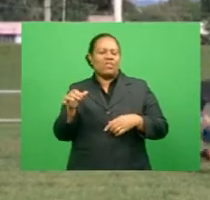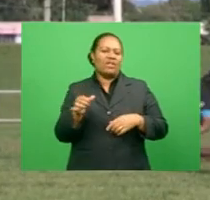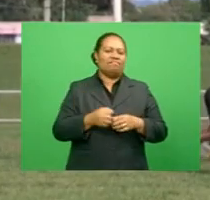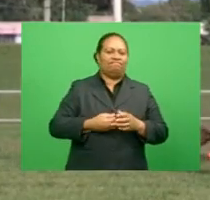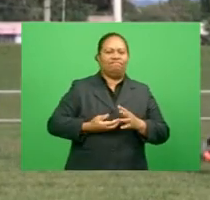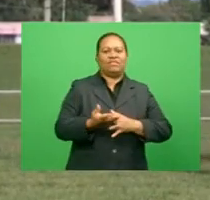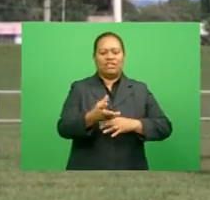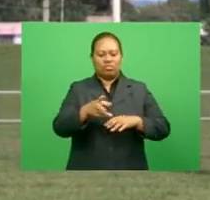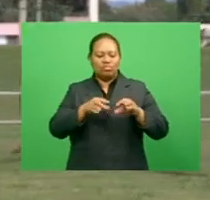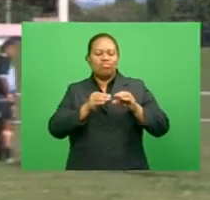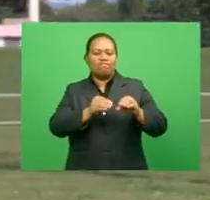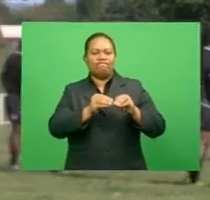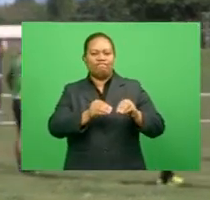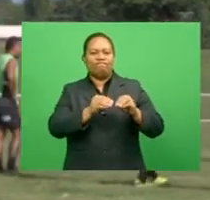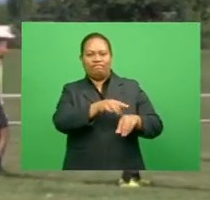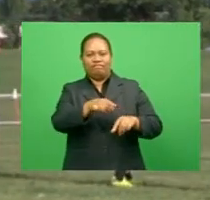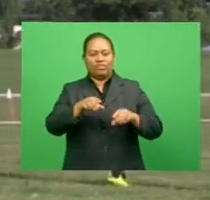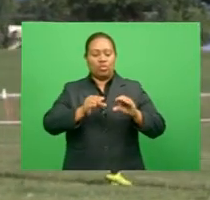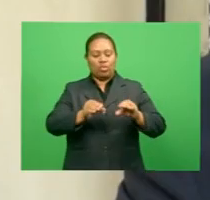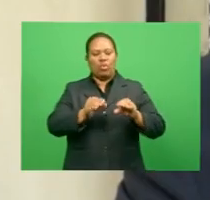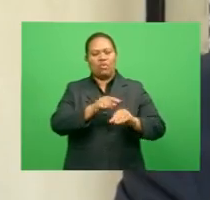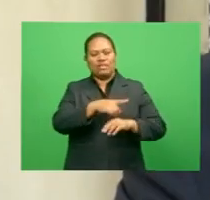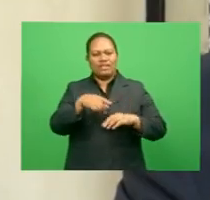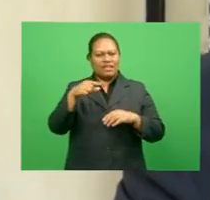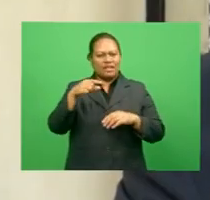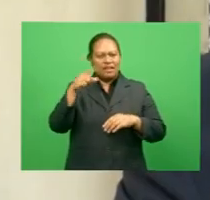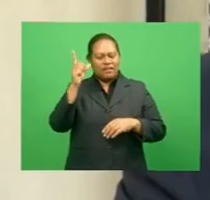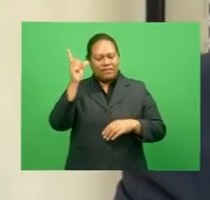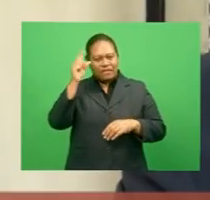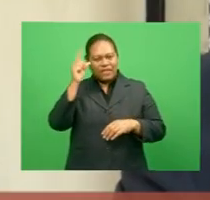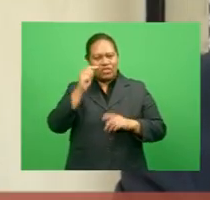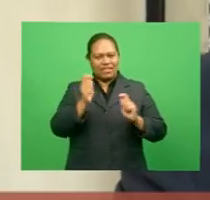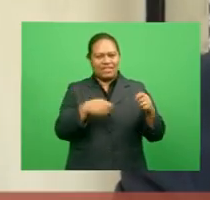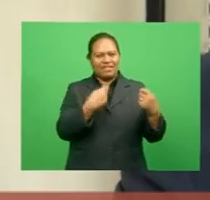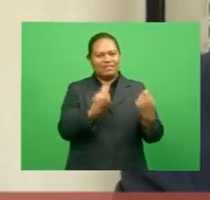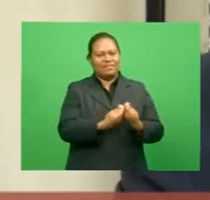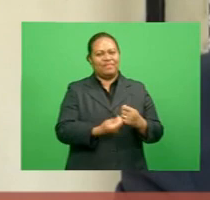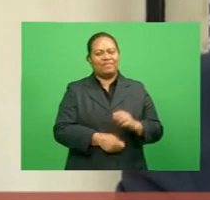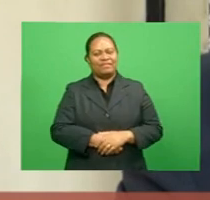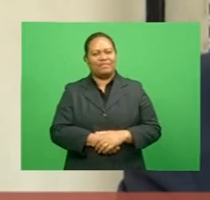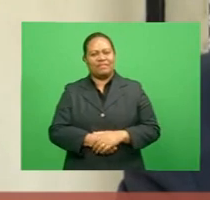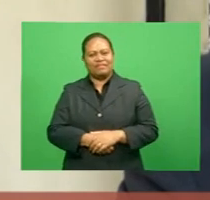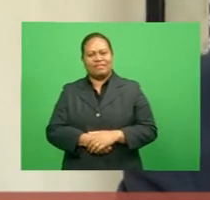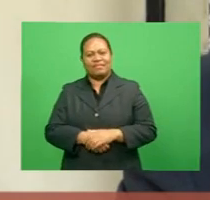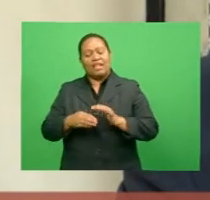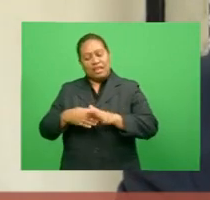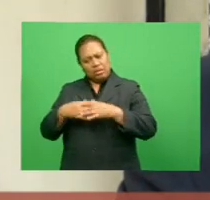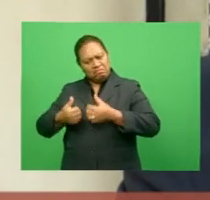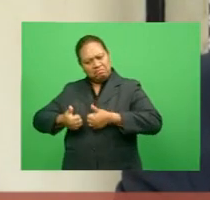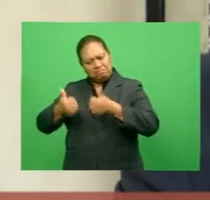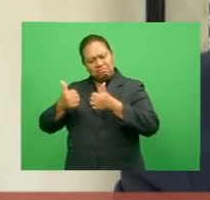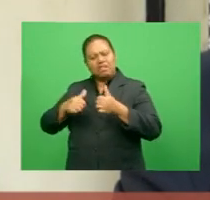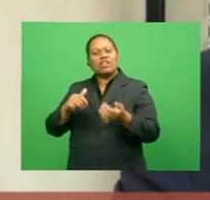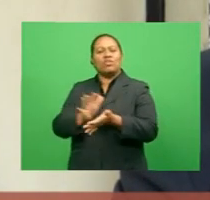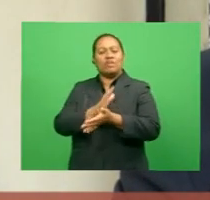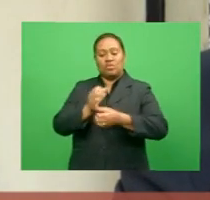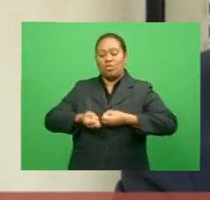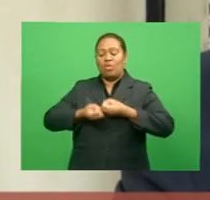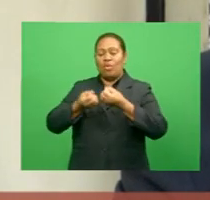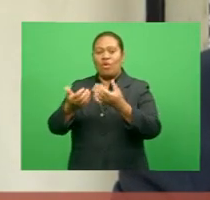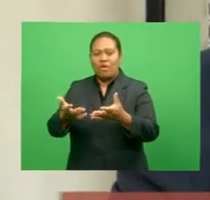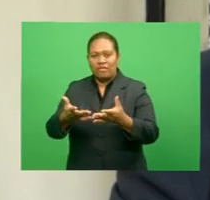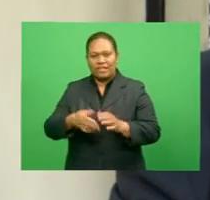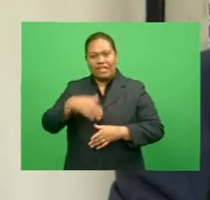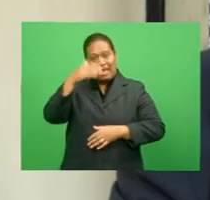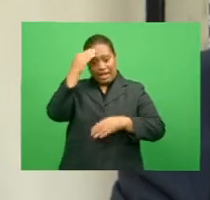15's to next year's Rugby World Cup. I am happy to confirm that we've offered the position of head